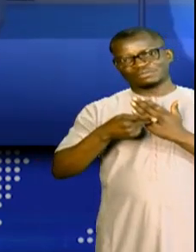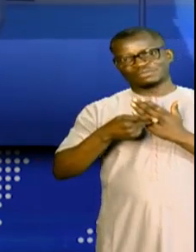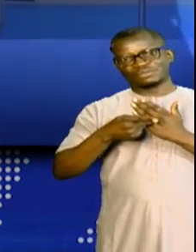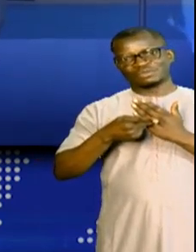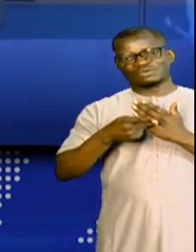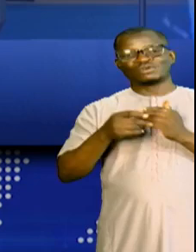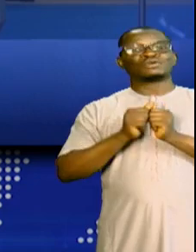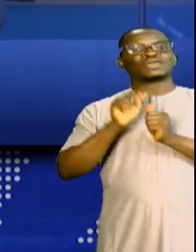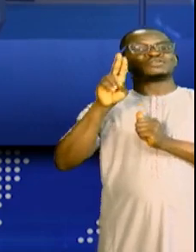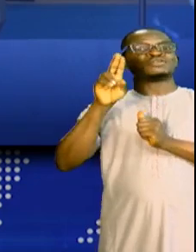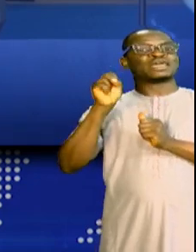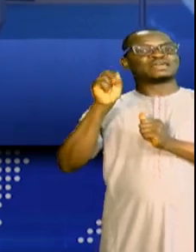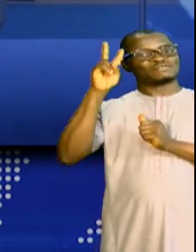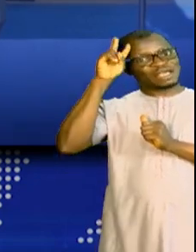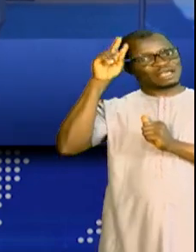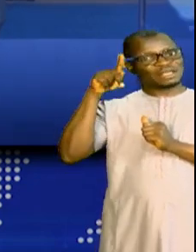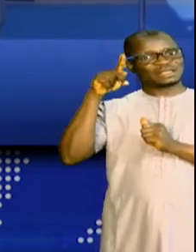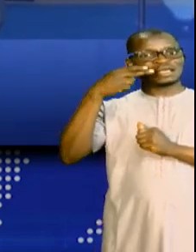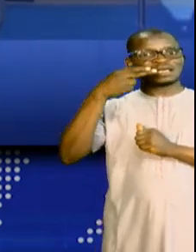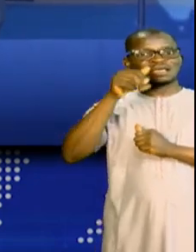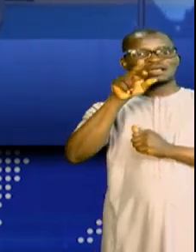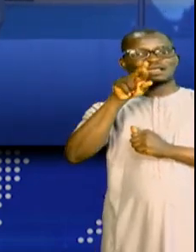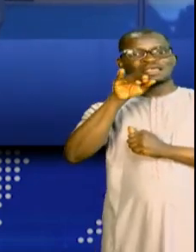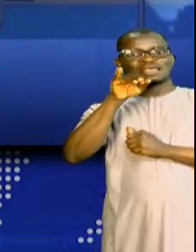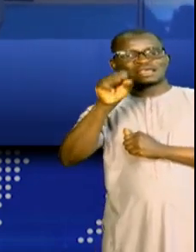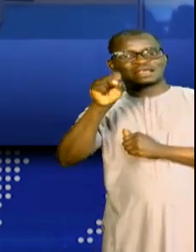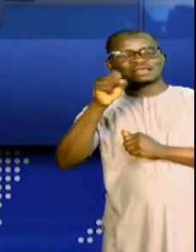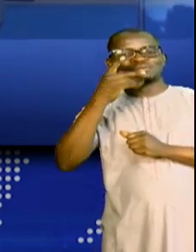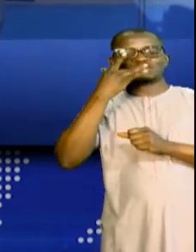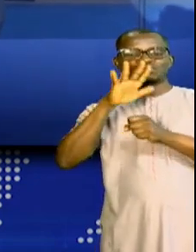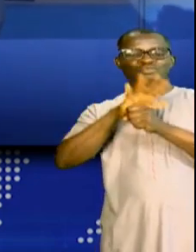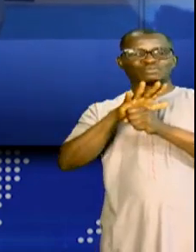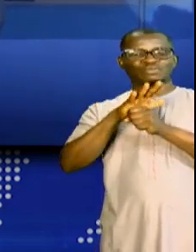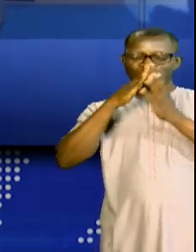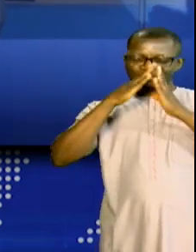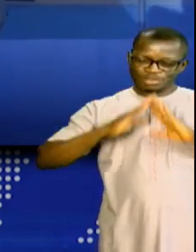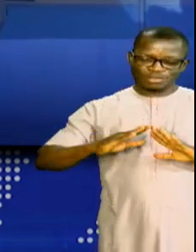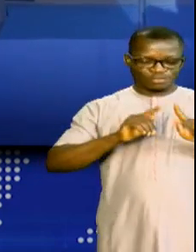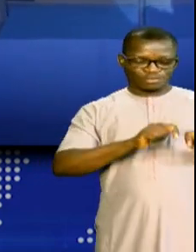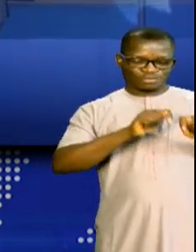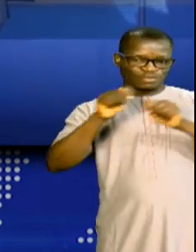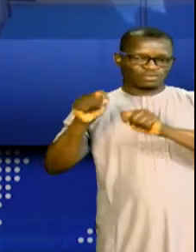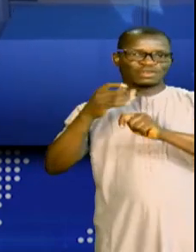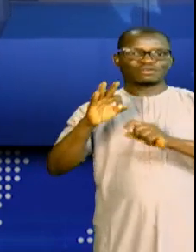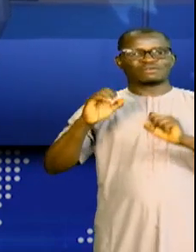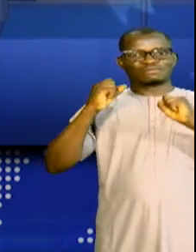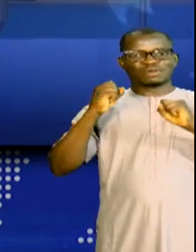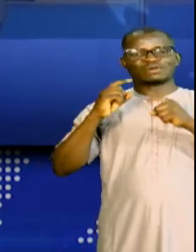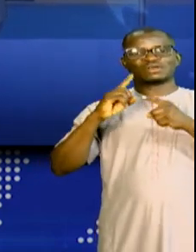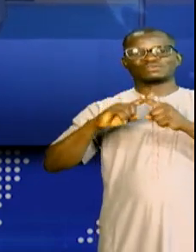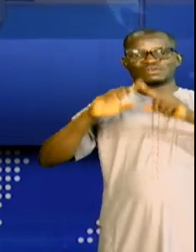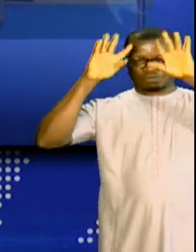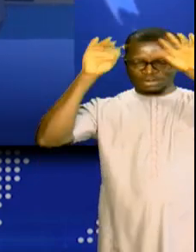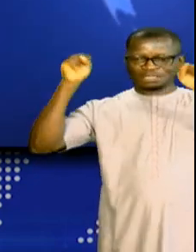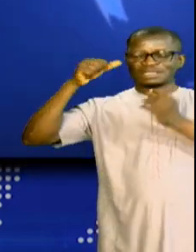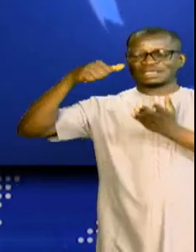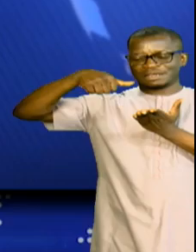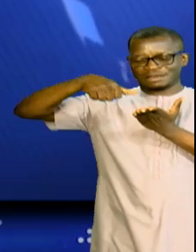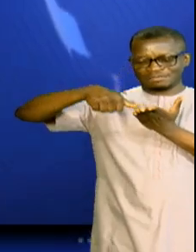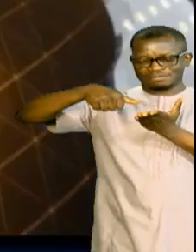And U.S. Vice President Kamala Harris promises peaceful transfer of power to President-elect.